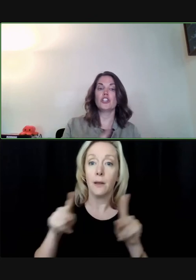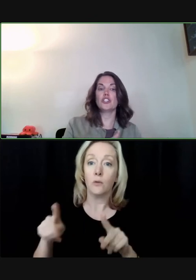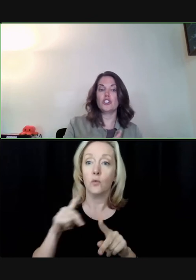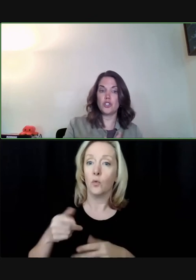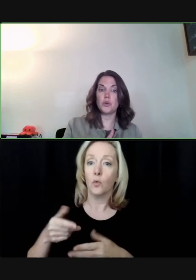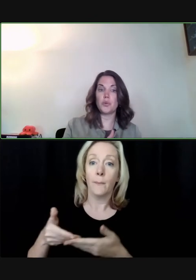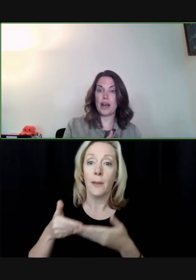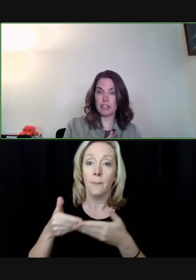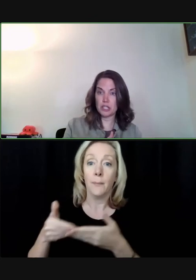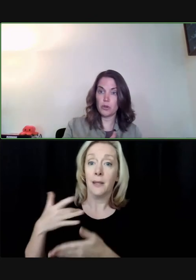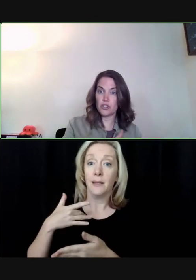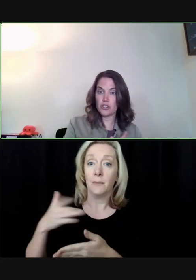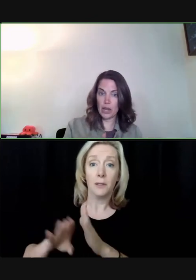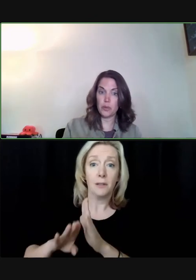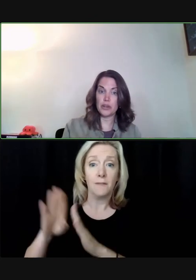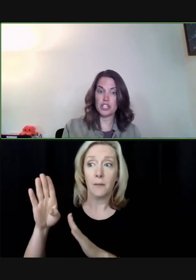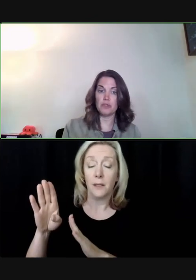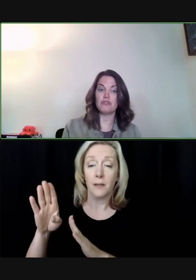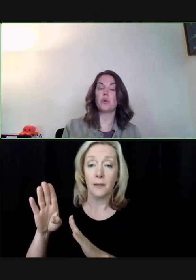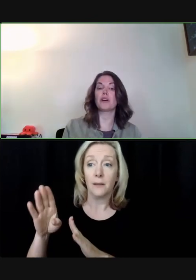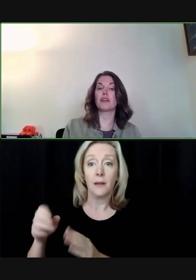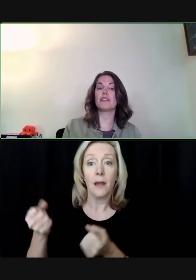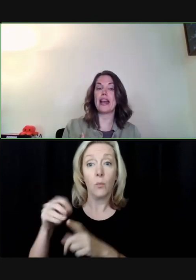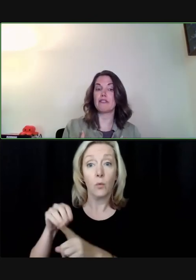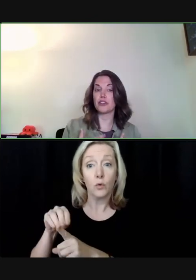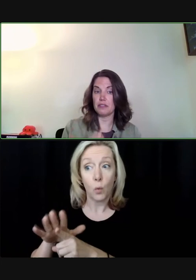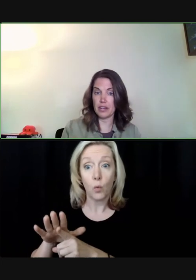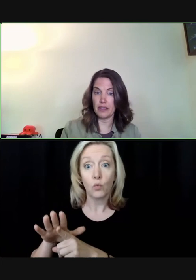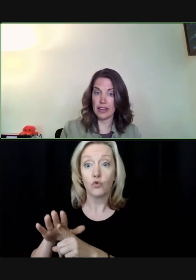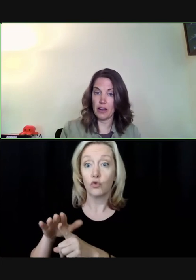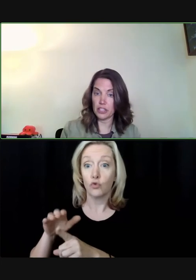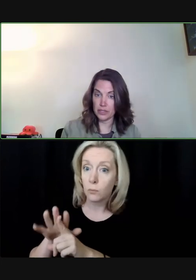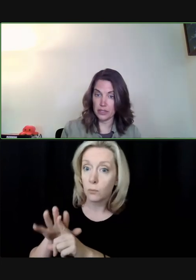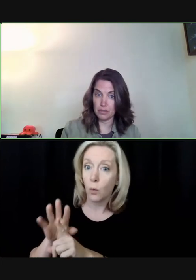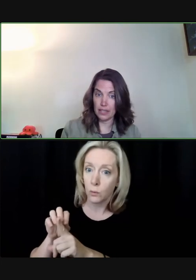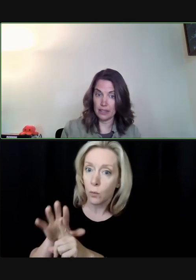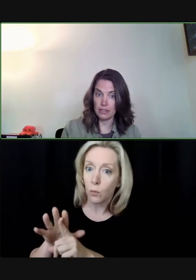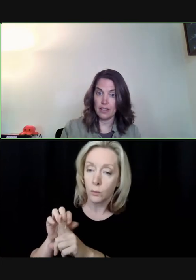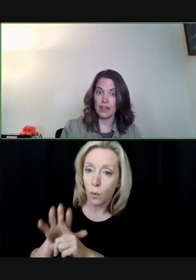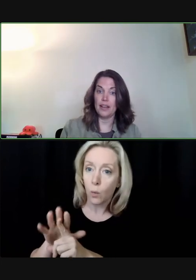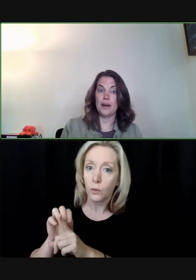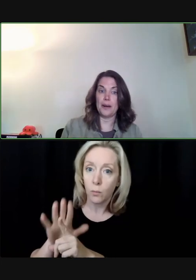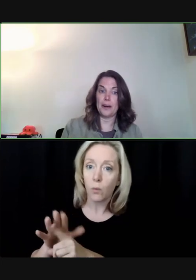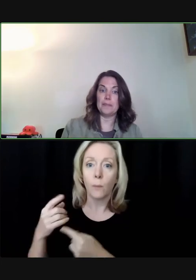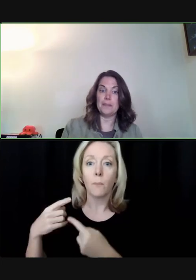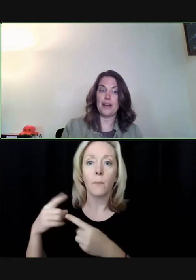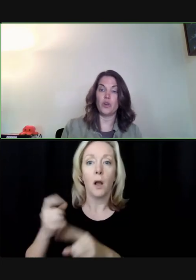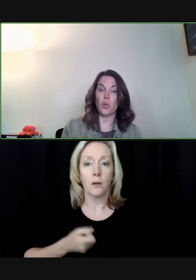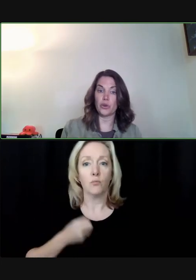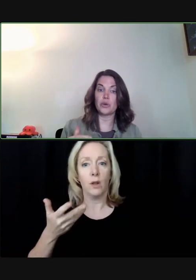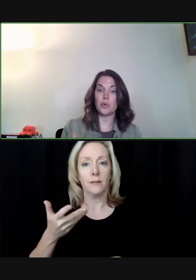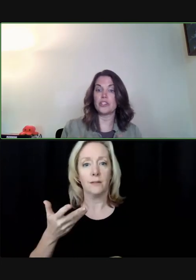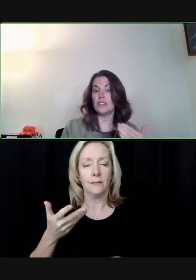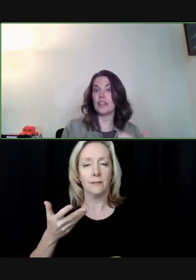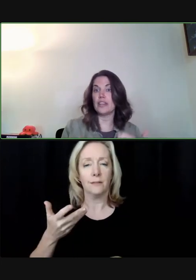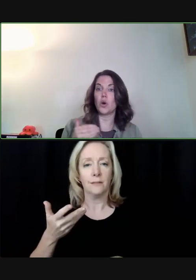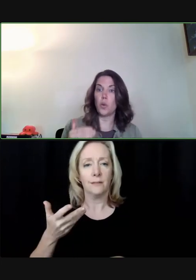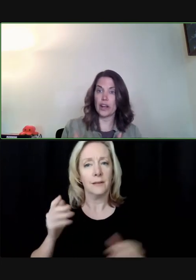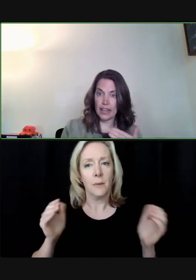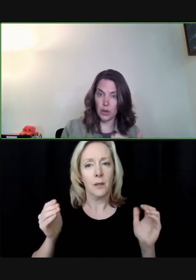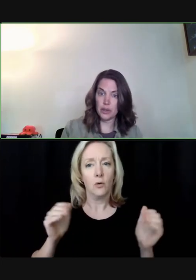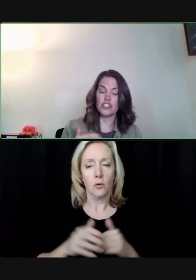infant to have exposure to language before they ever give anything out expressively. And the order in